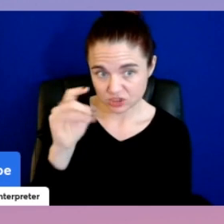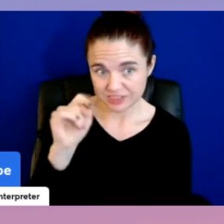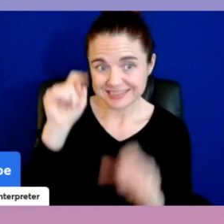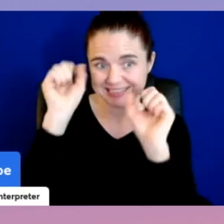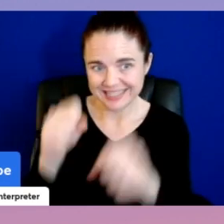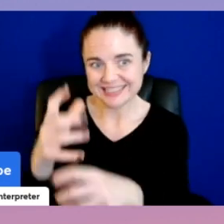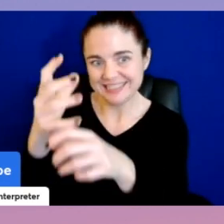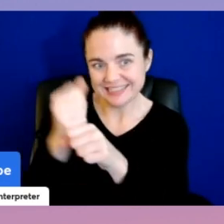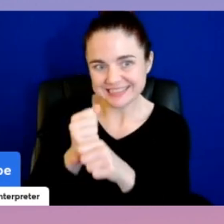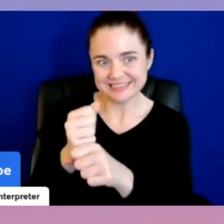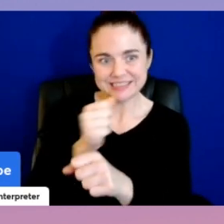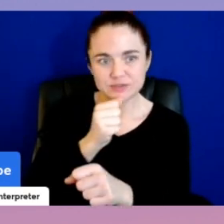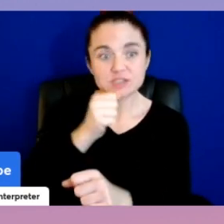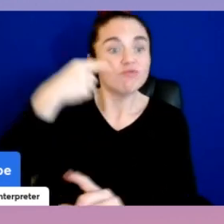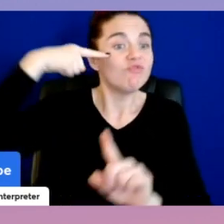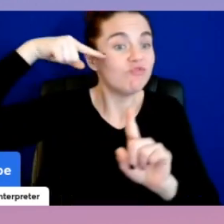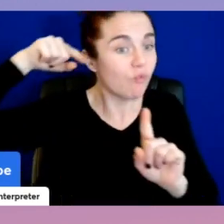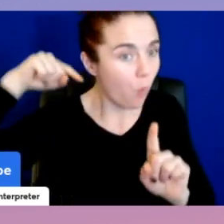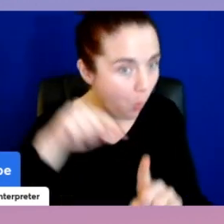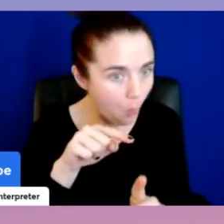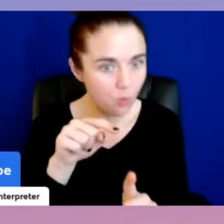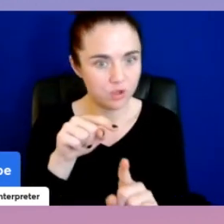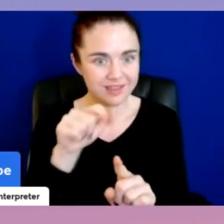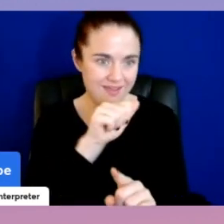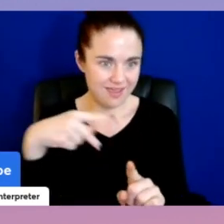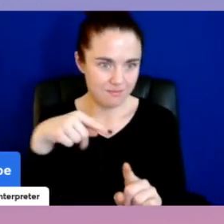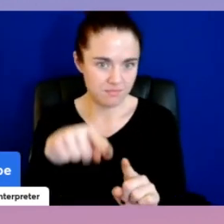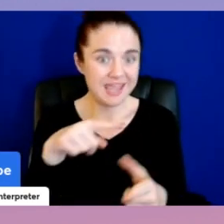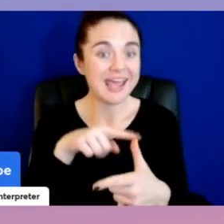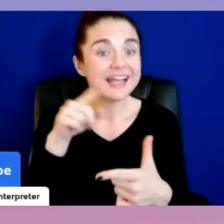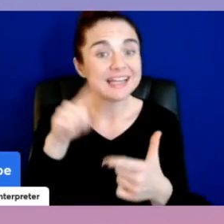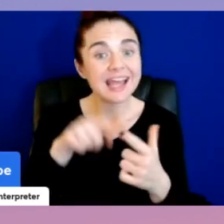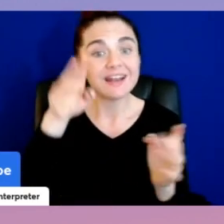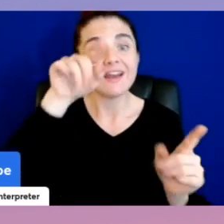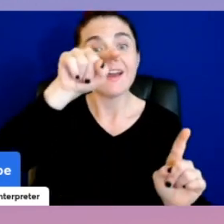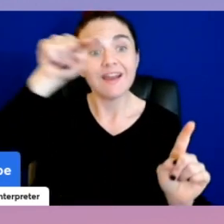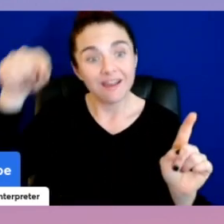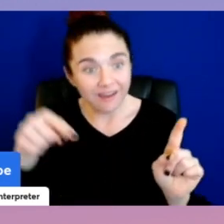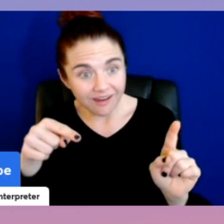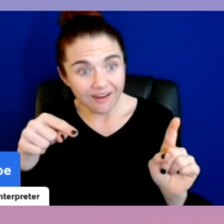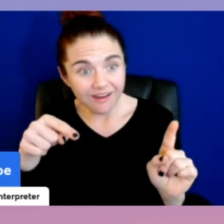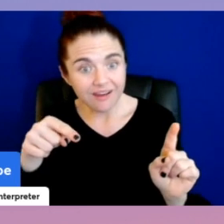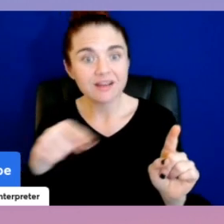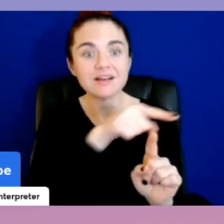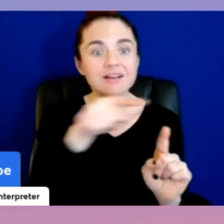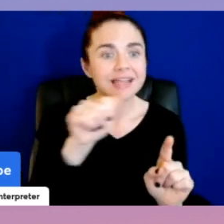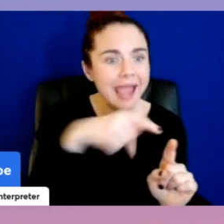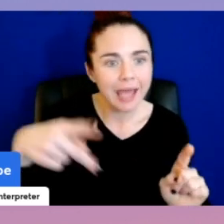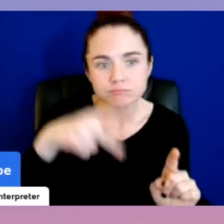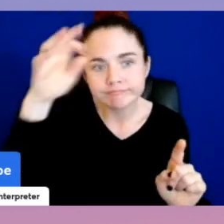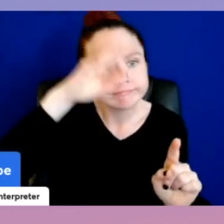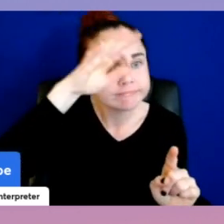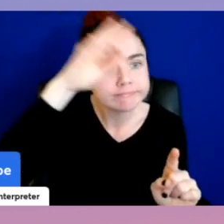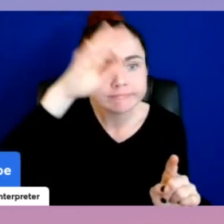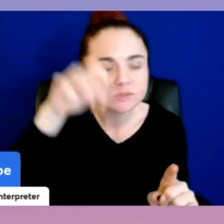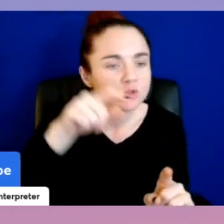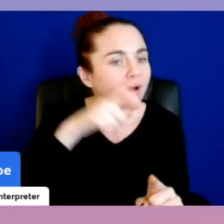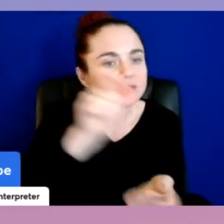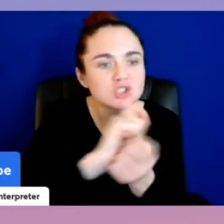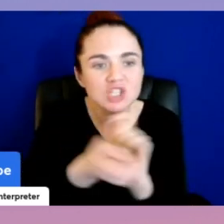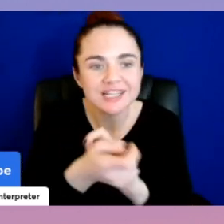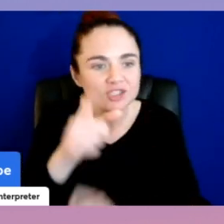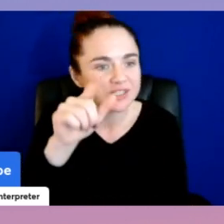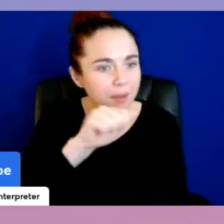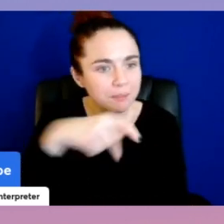behalf of the application. And that way it makes the application Vault unaware and you don't have to make any changes